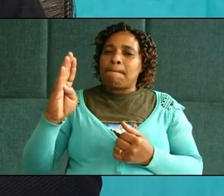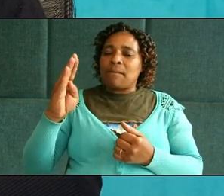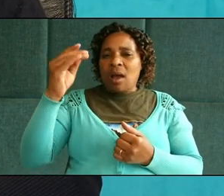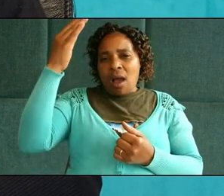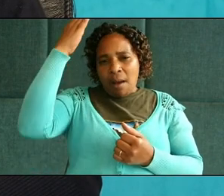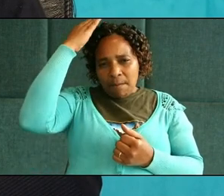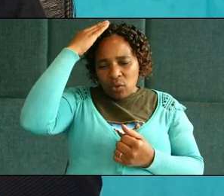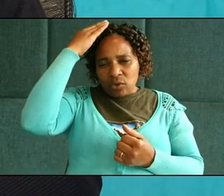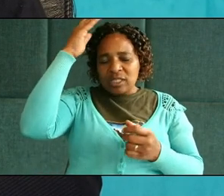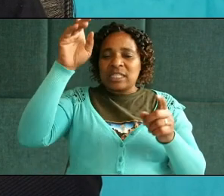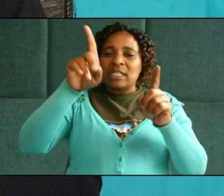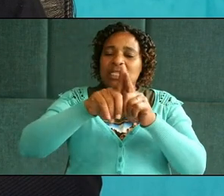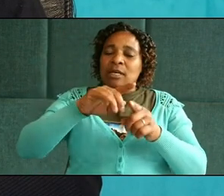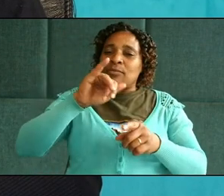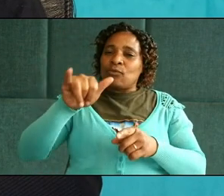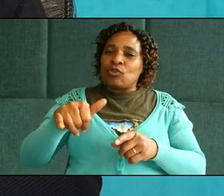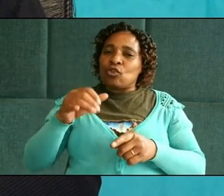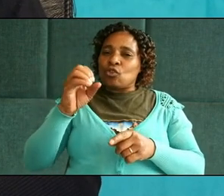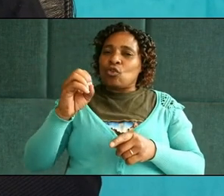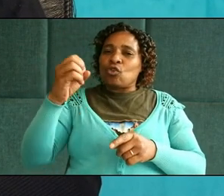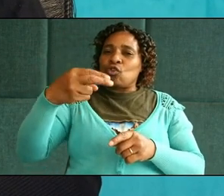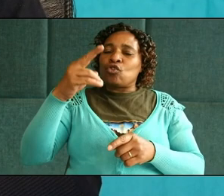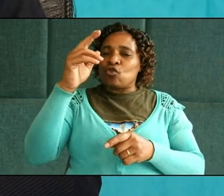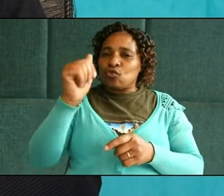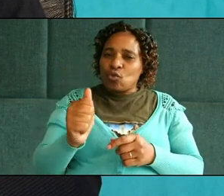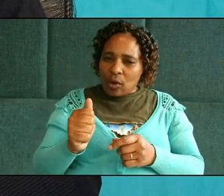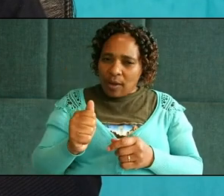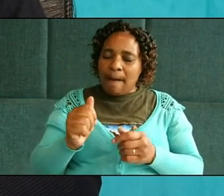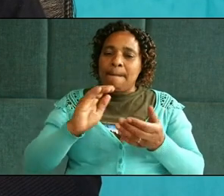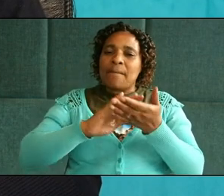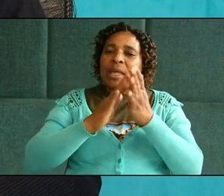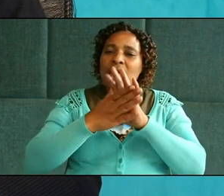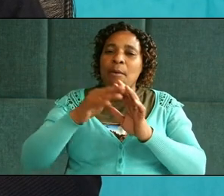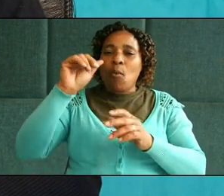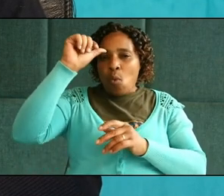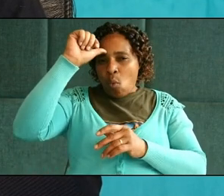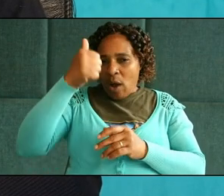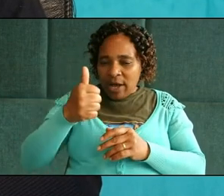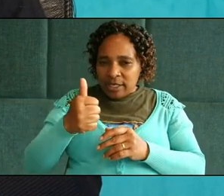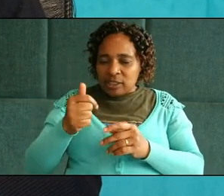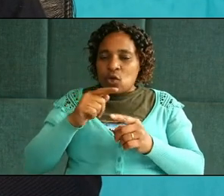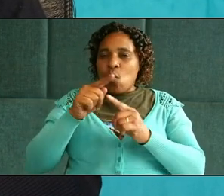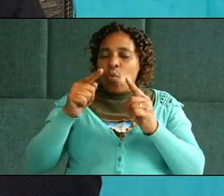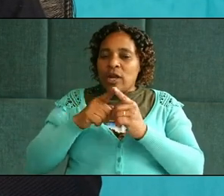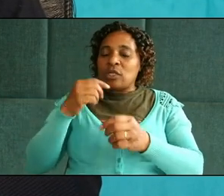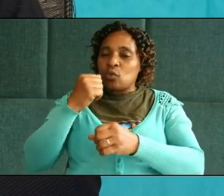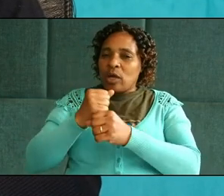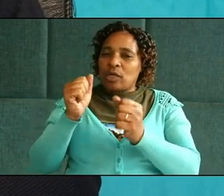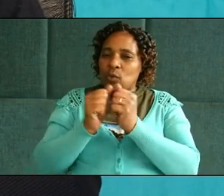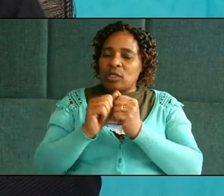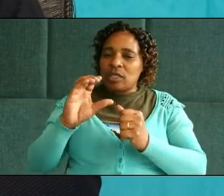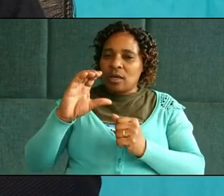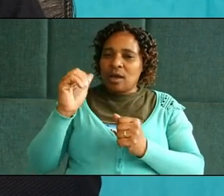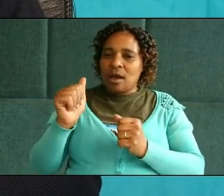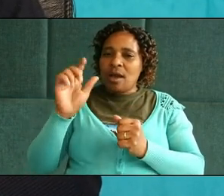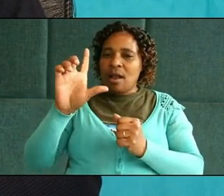find Joshua also a bit wise when dealing with Caleb, knowing that the Israelites can say, oh,